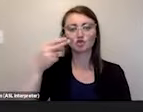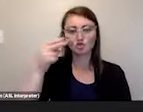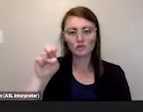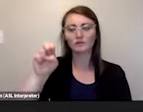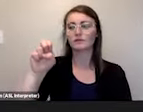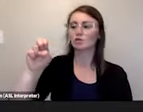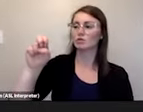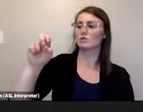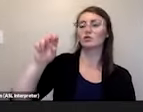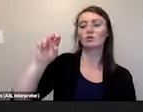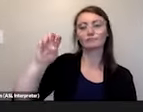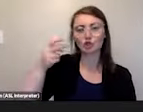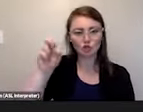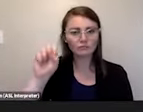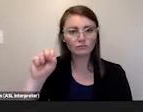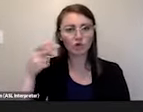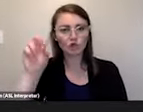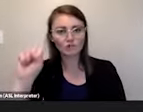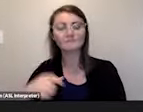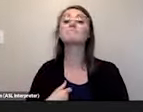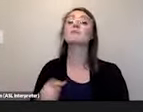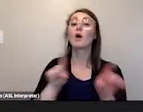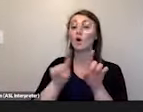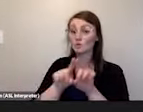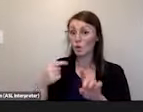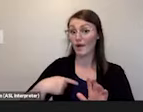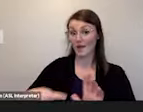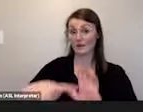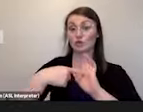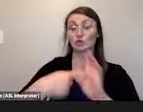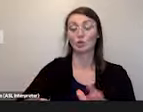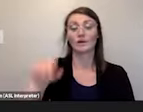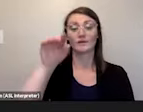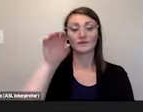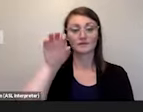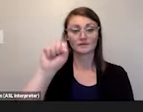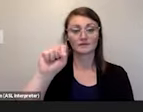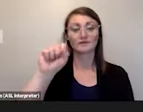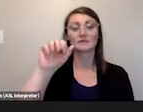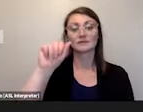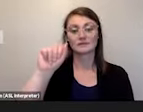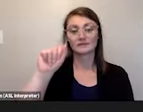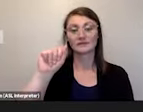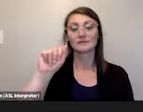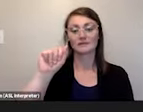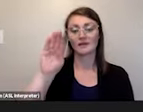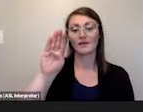showed a lot. I showed some of those. I also showed a saber-tooth tiger skull and some maps